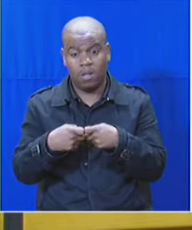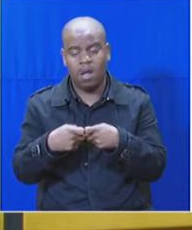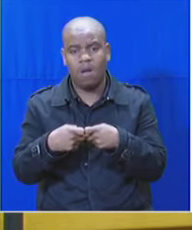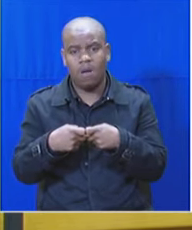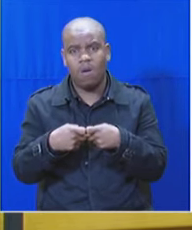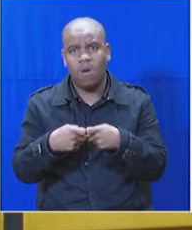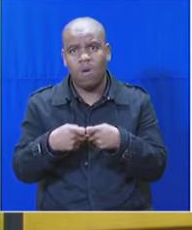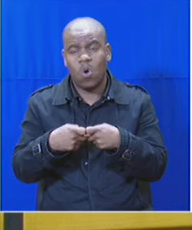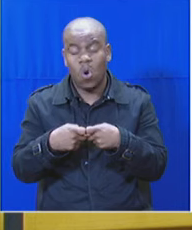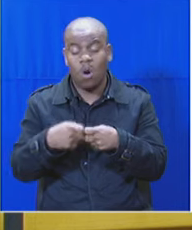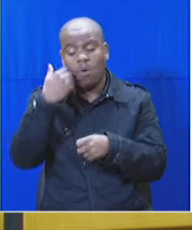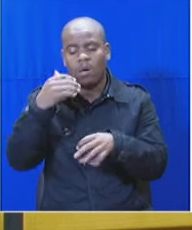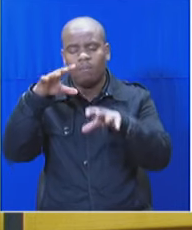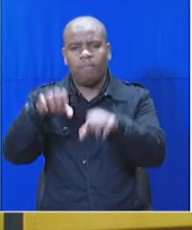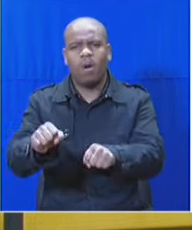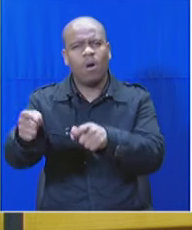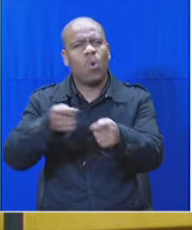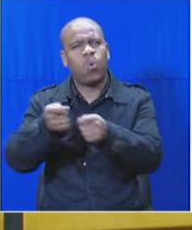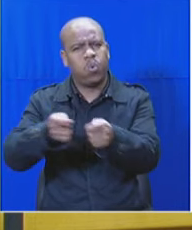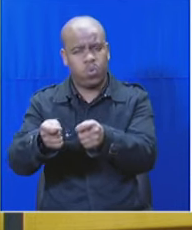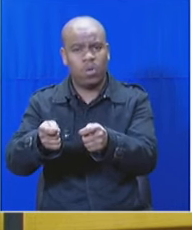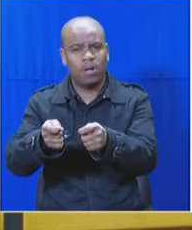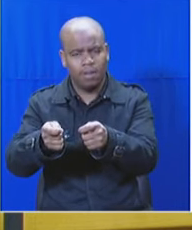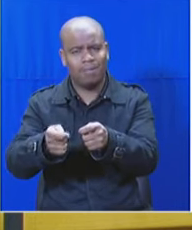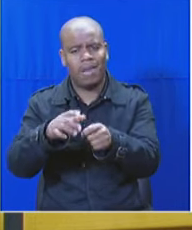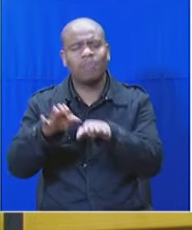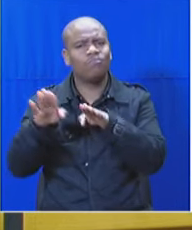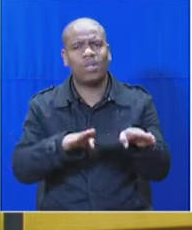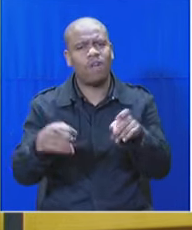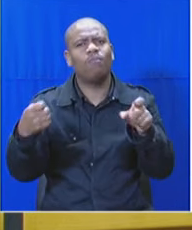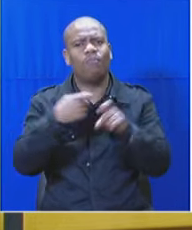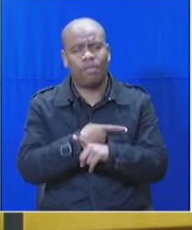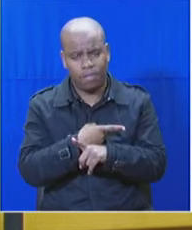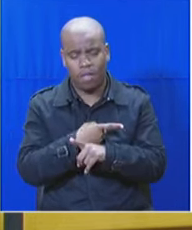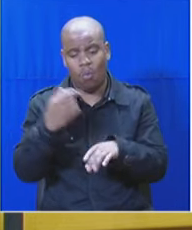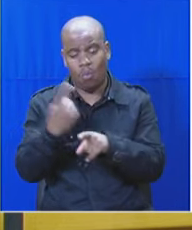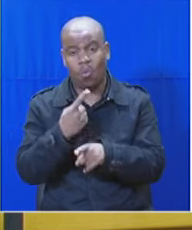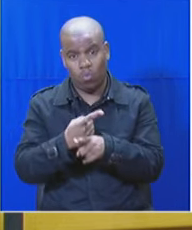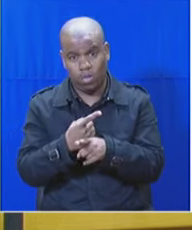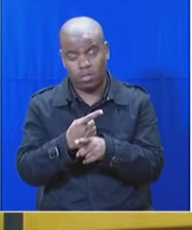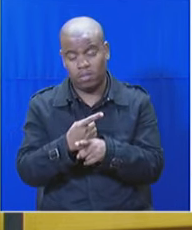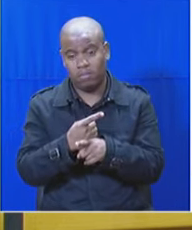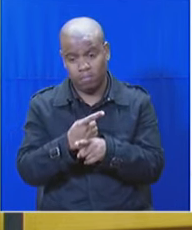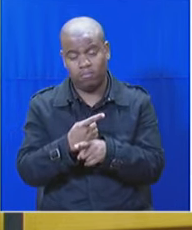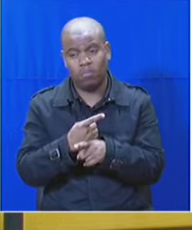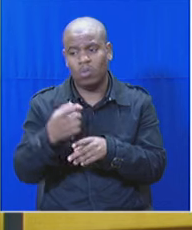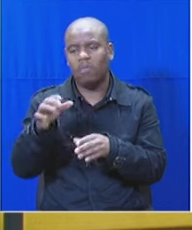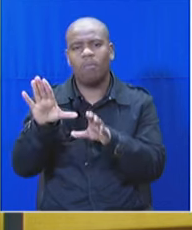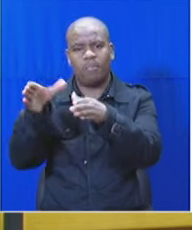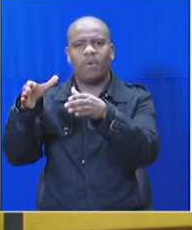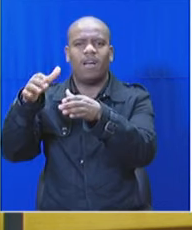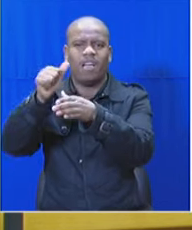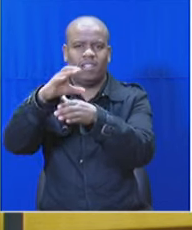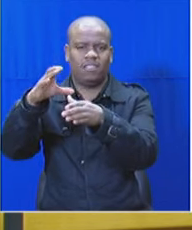anarchical display of utter ill-discipline and contempt for elected leadership of